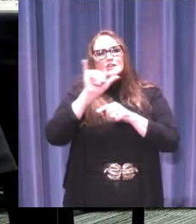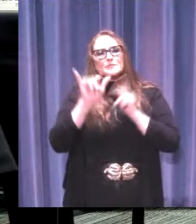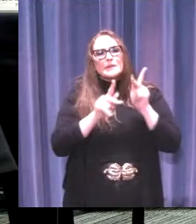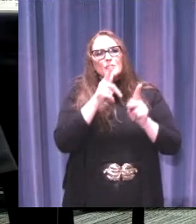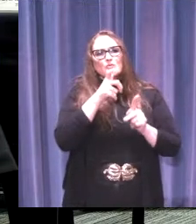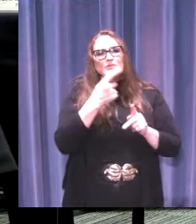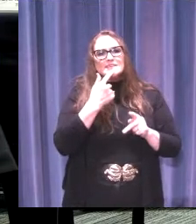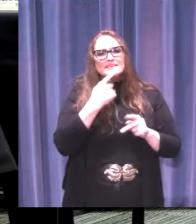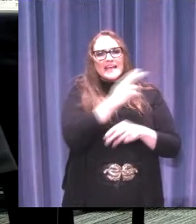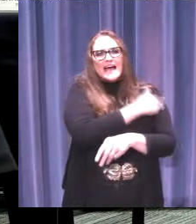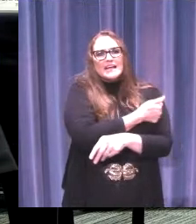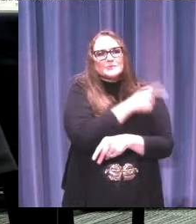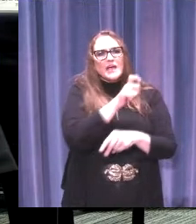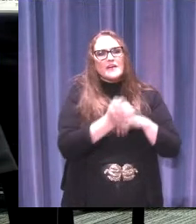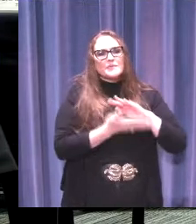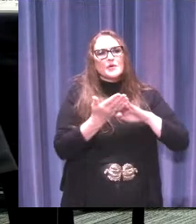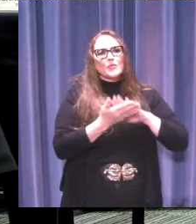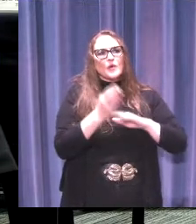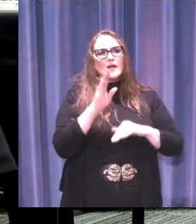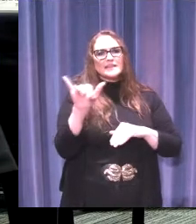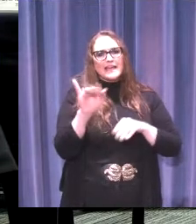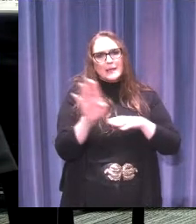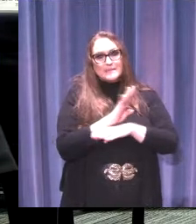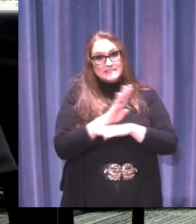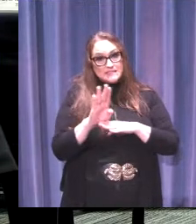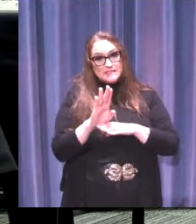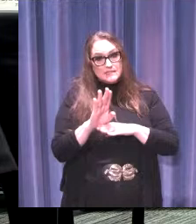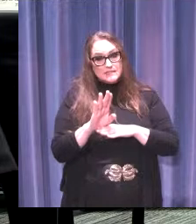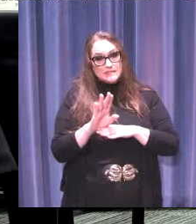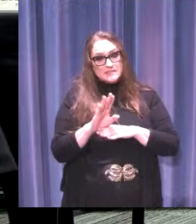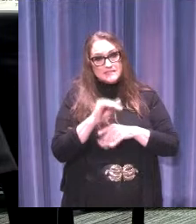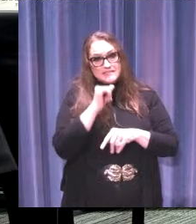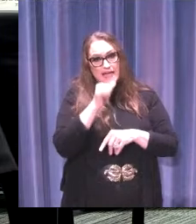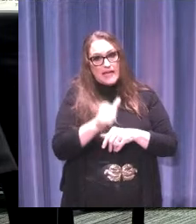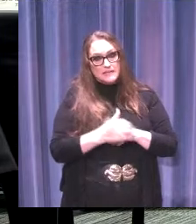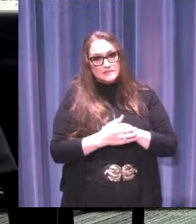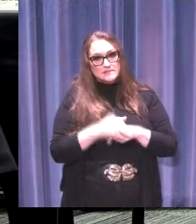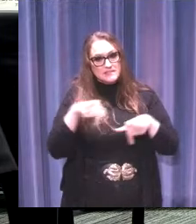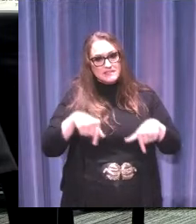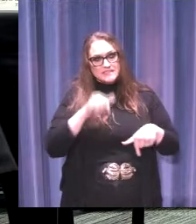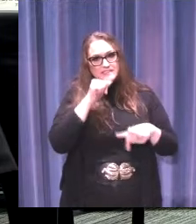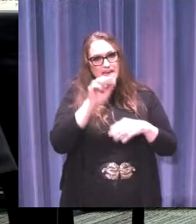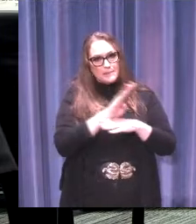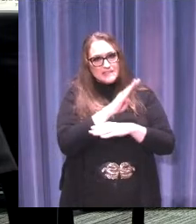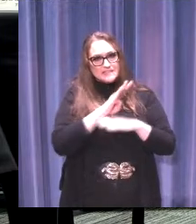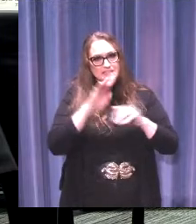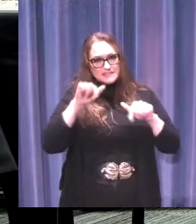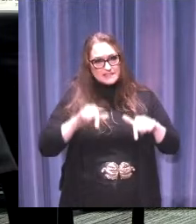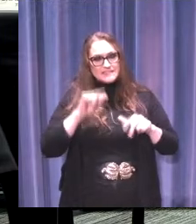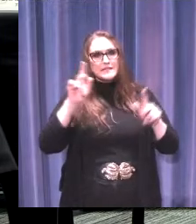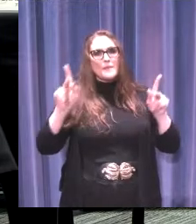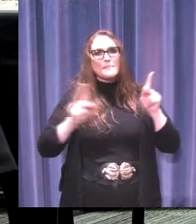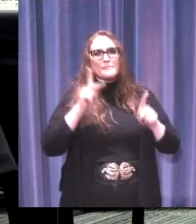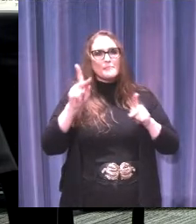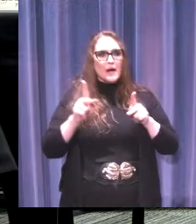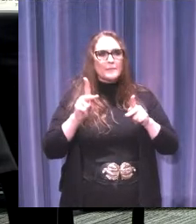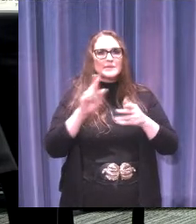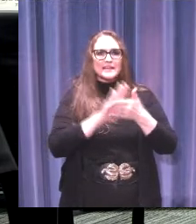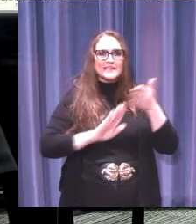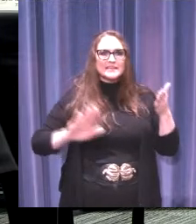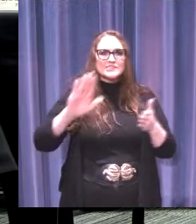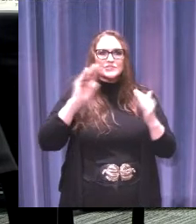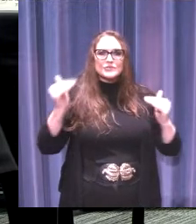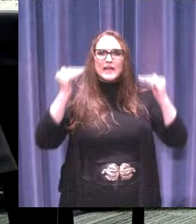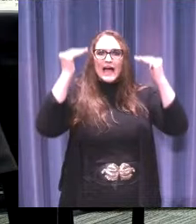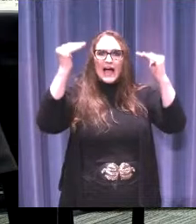say hospitals have to be run by like a business. It's not. This is not a business. It's a public institution of higher